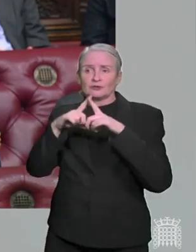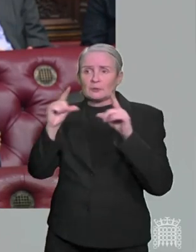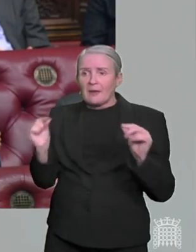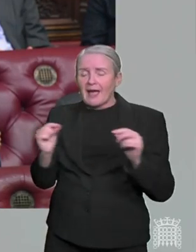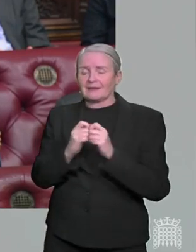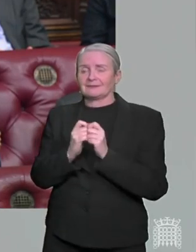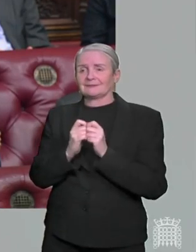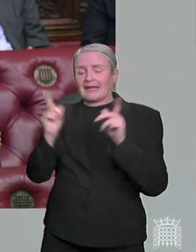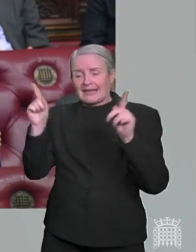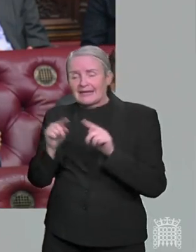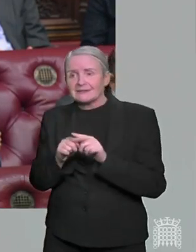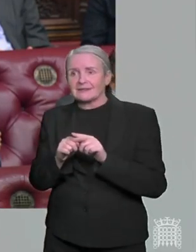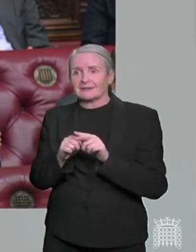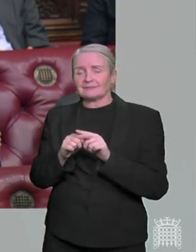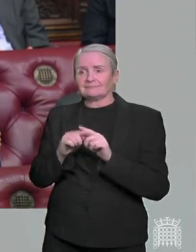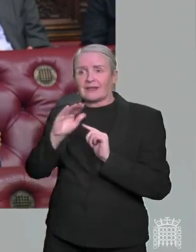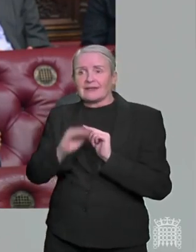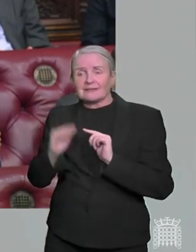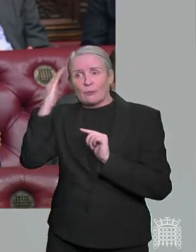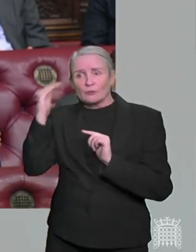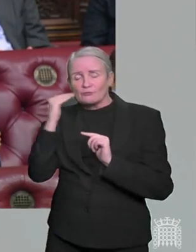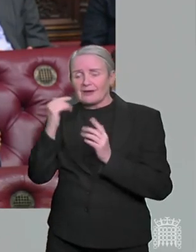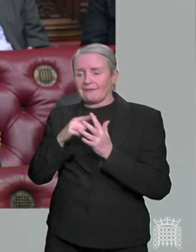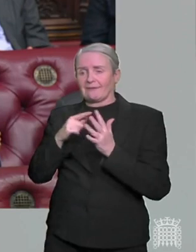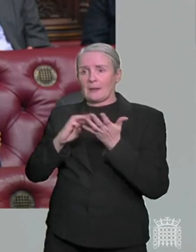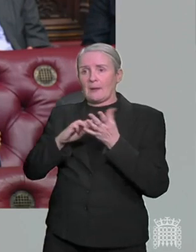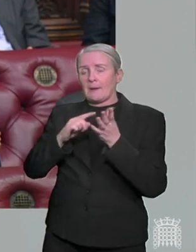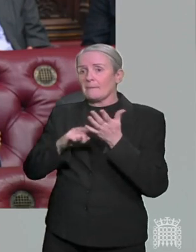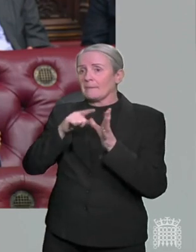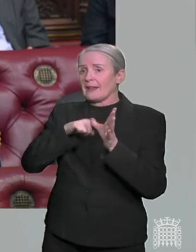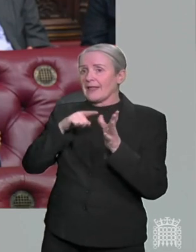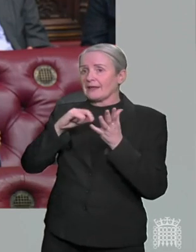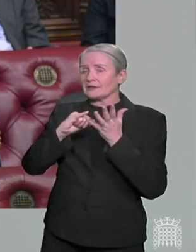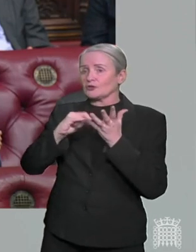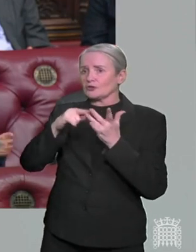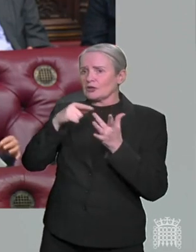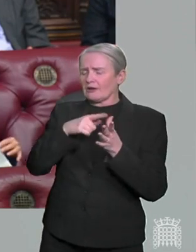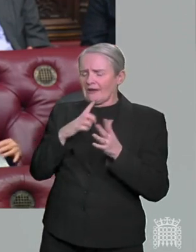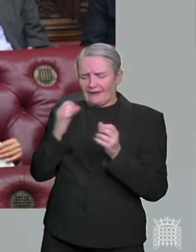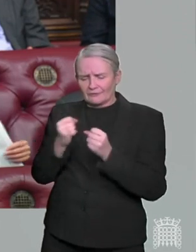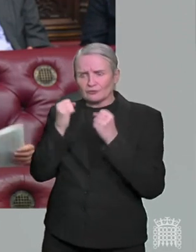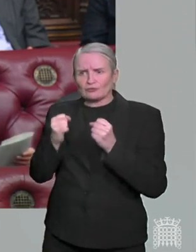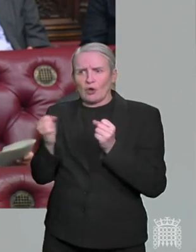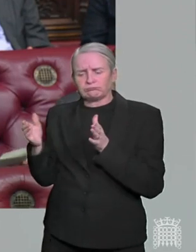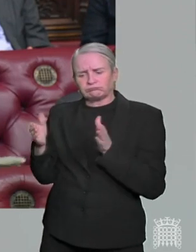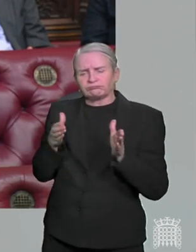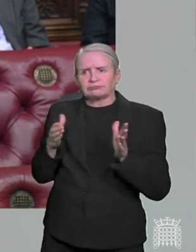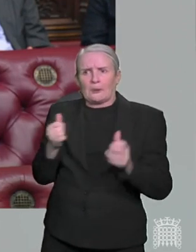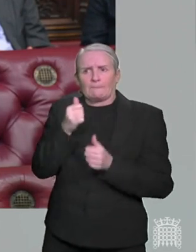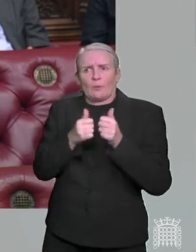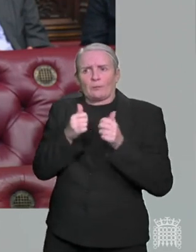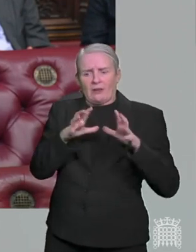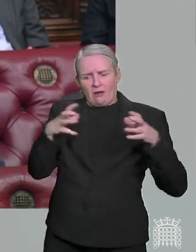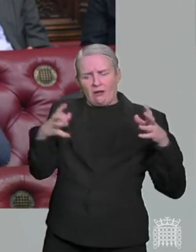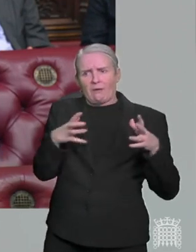Malaysia, South Korea, who are already more populous than China, who are growing economically much faster